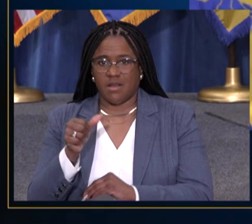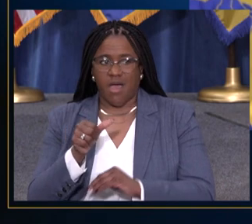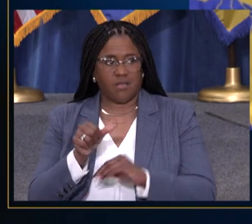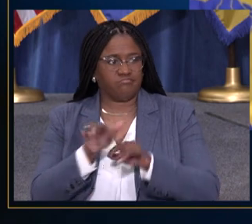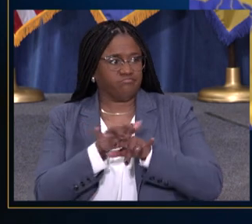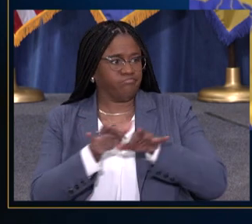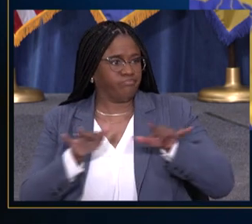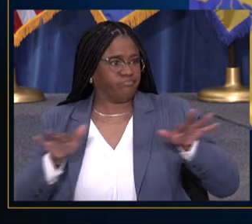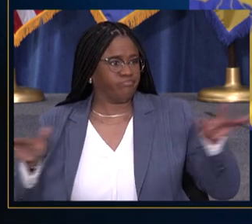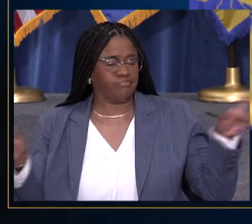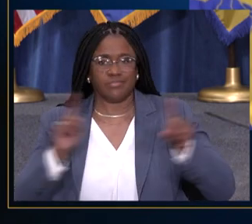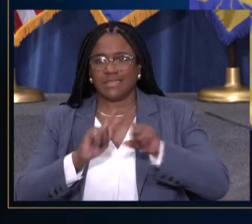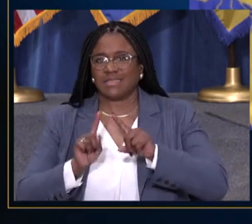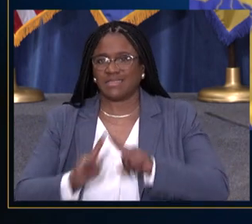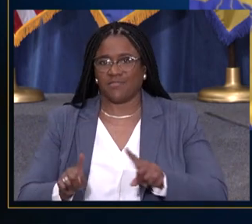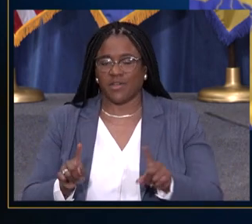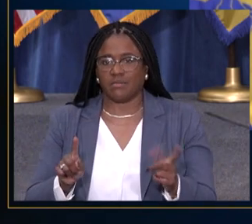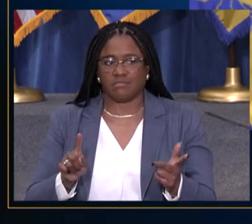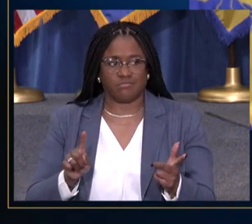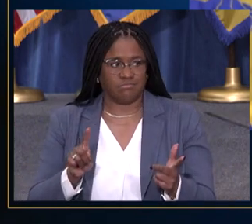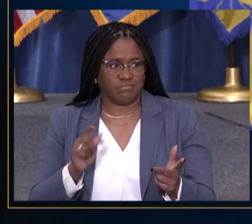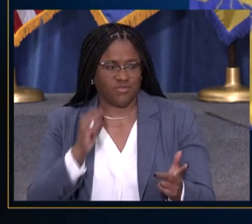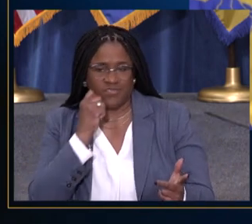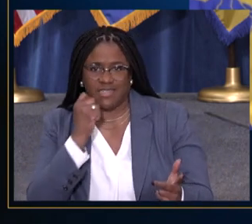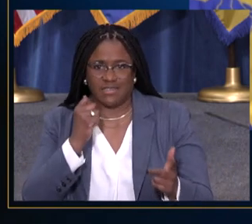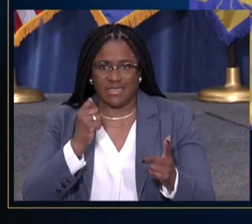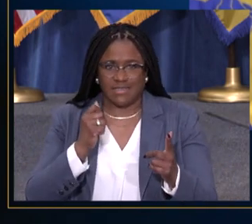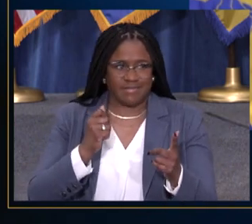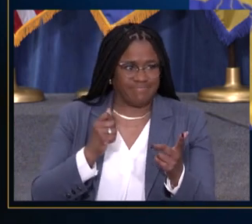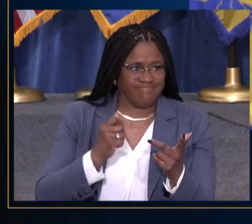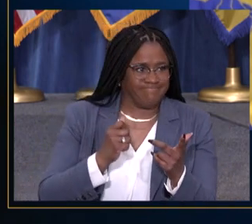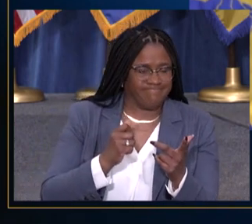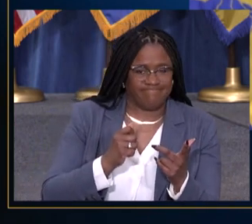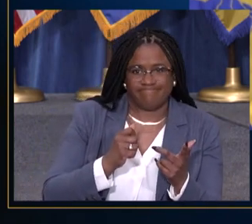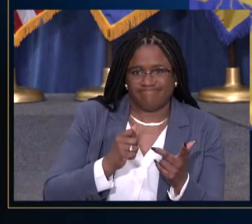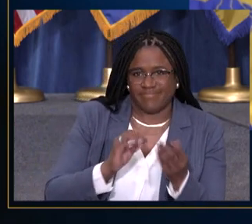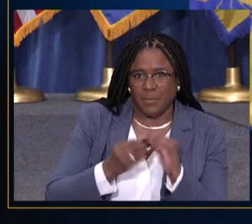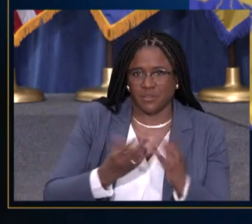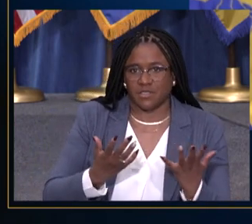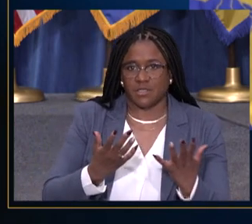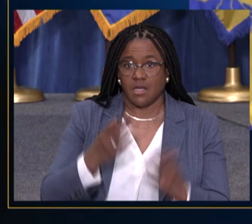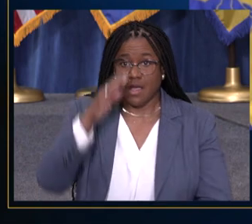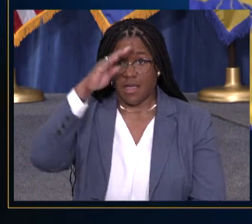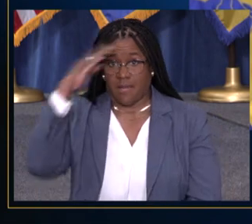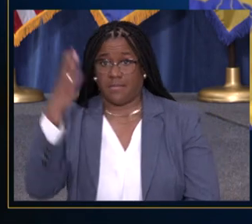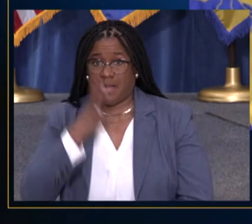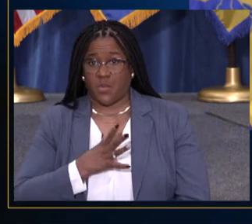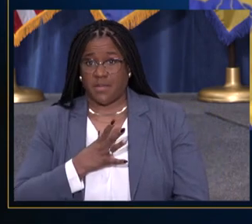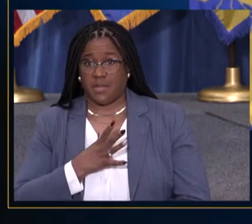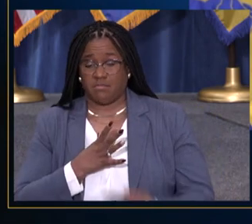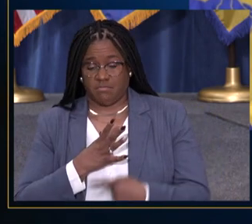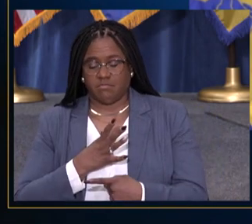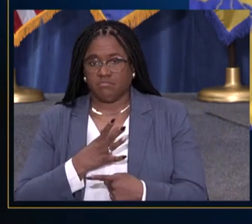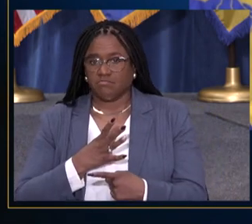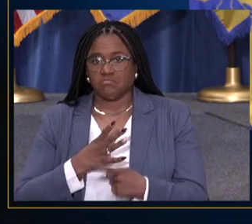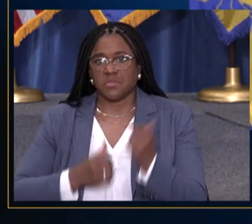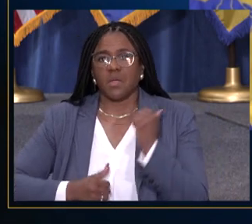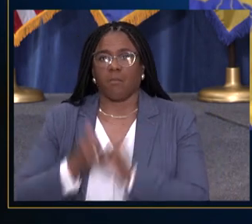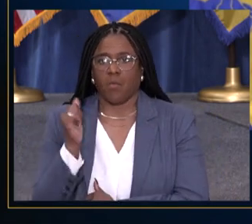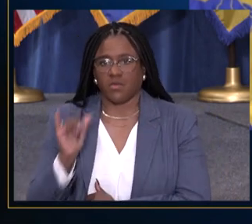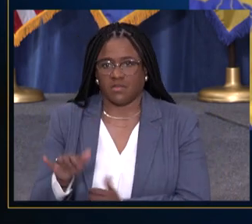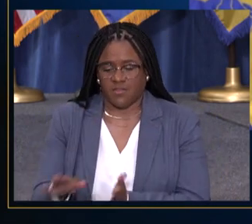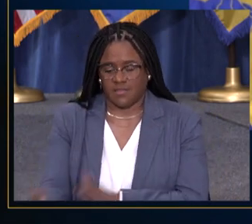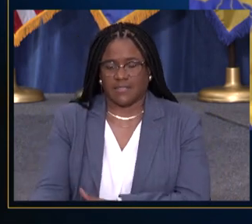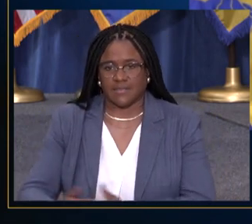across all the ethnic and racial demographics. You see, Black women share the brunt of